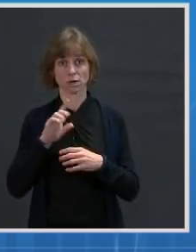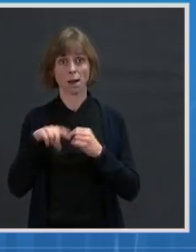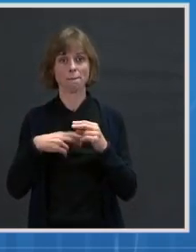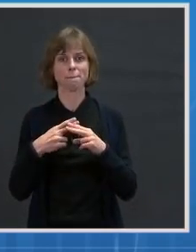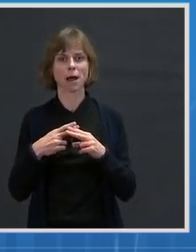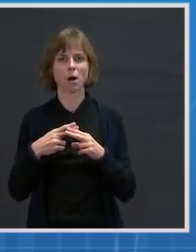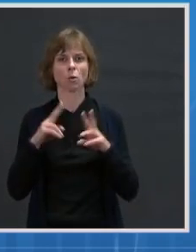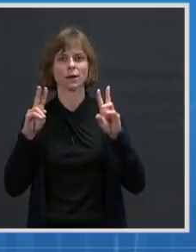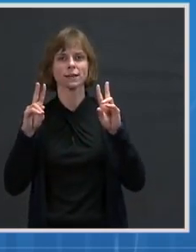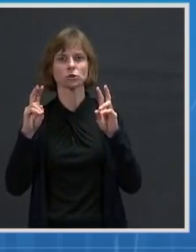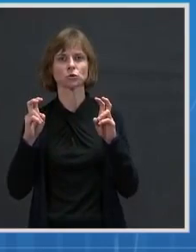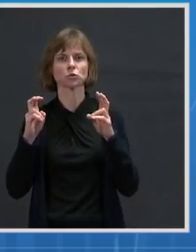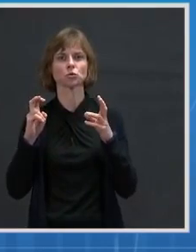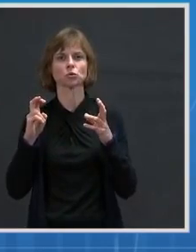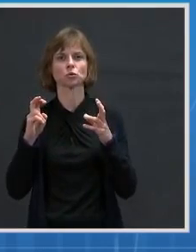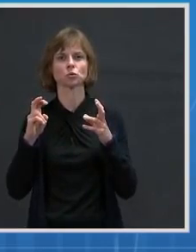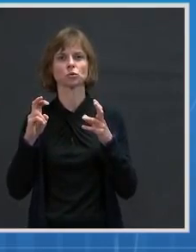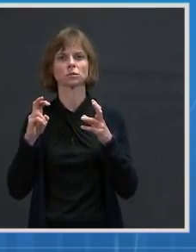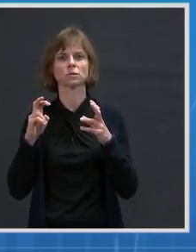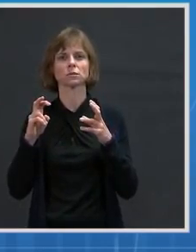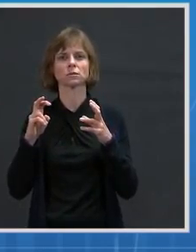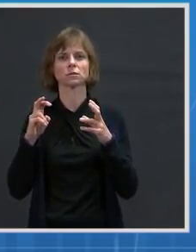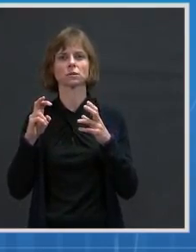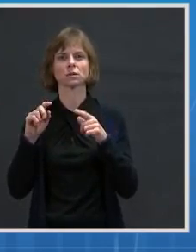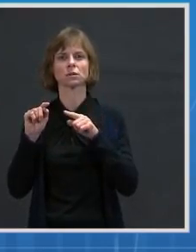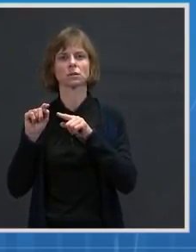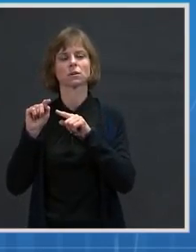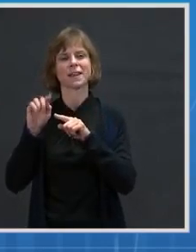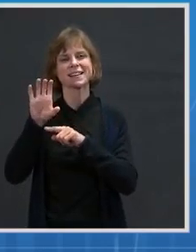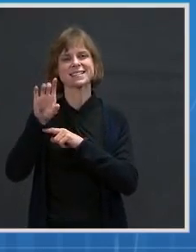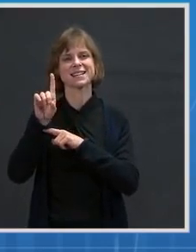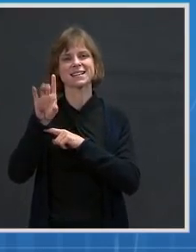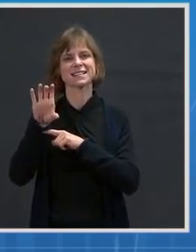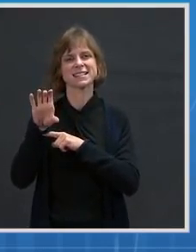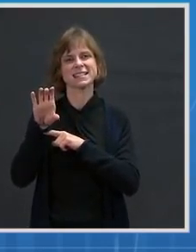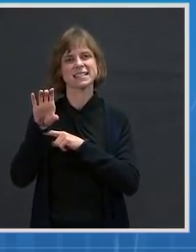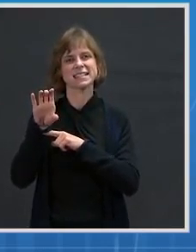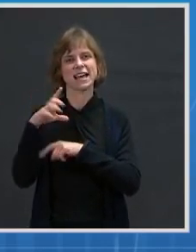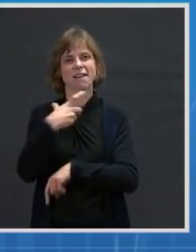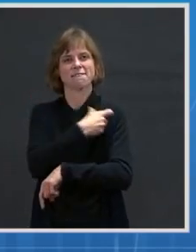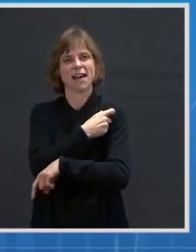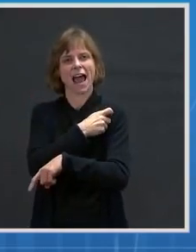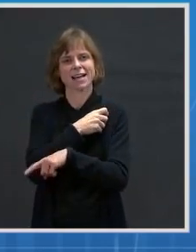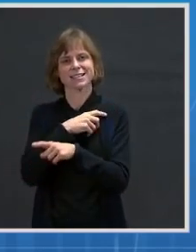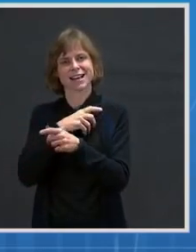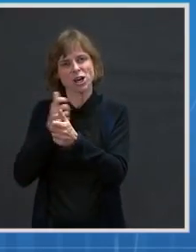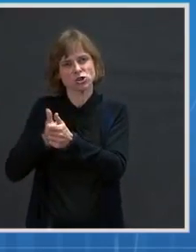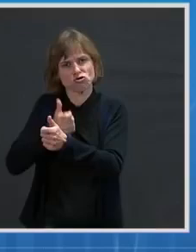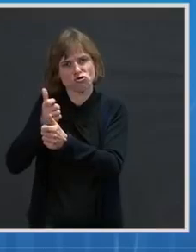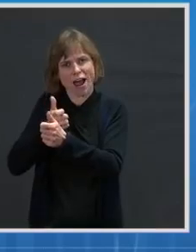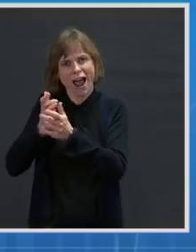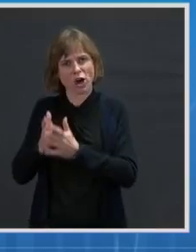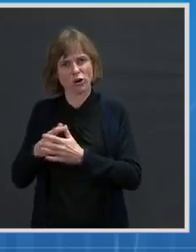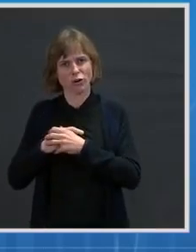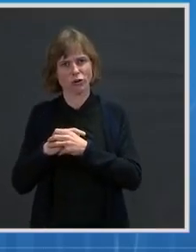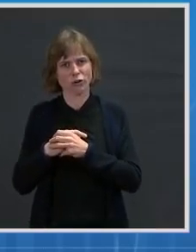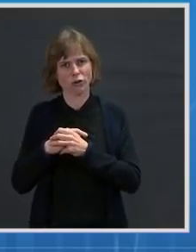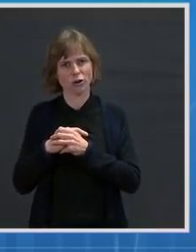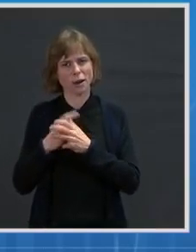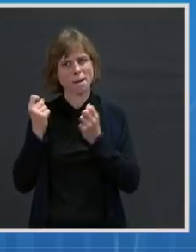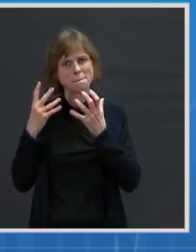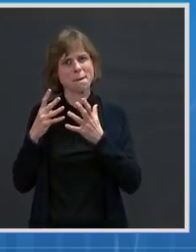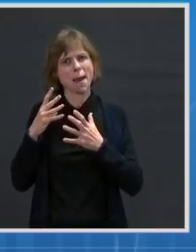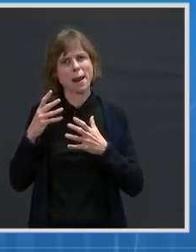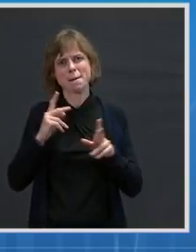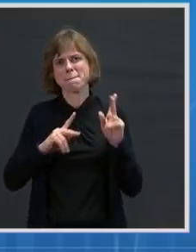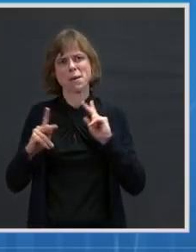issues surrounding the CDC vaccination tracker. A lot of state officials that we spoke to over the past couple of weeks were